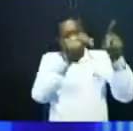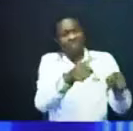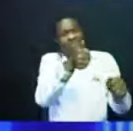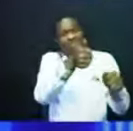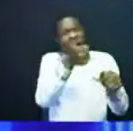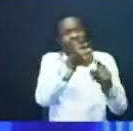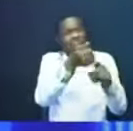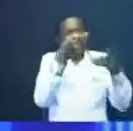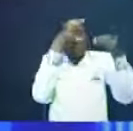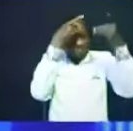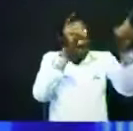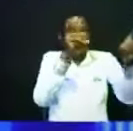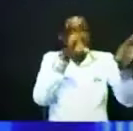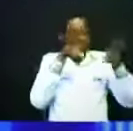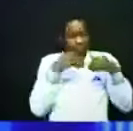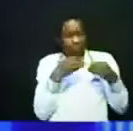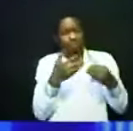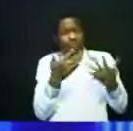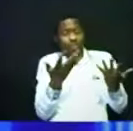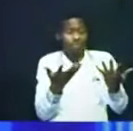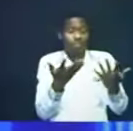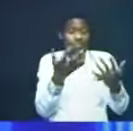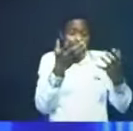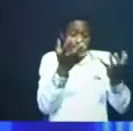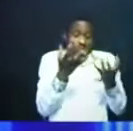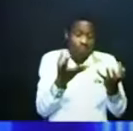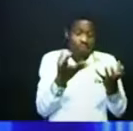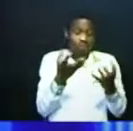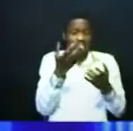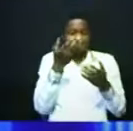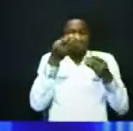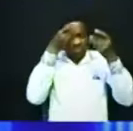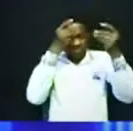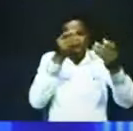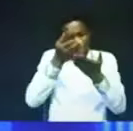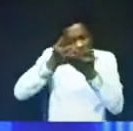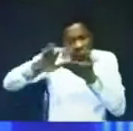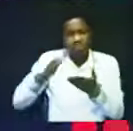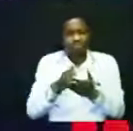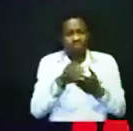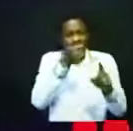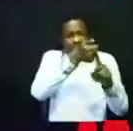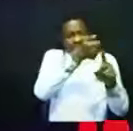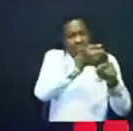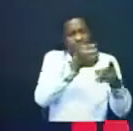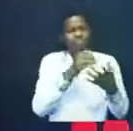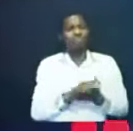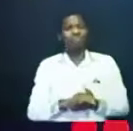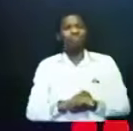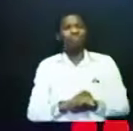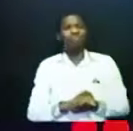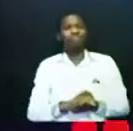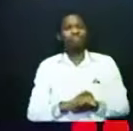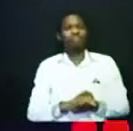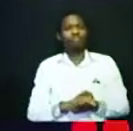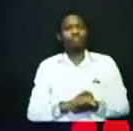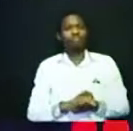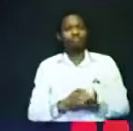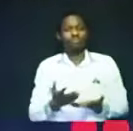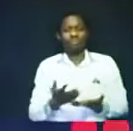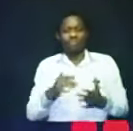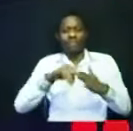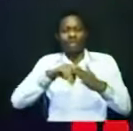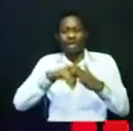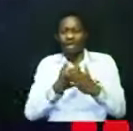of the one who is hearing or receiving the word. How do you accept